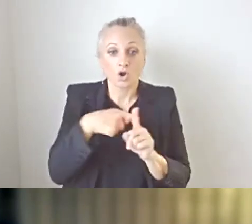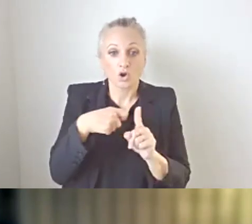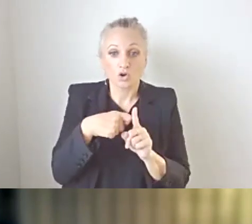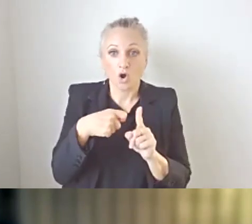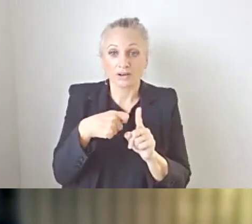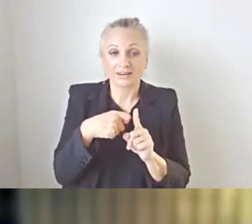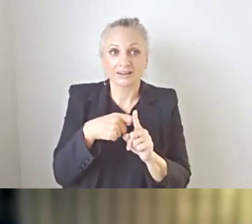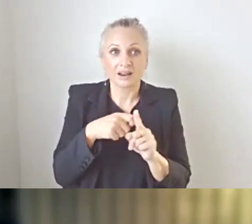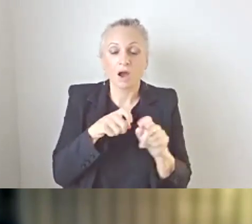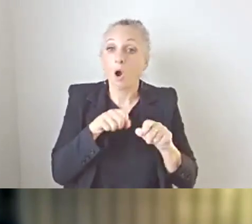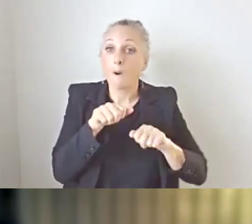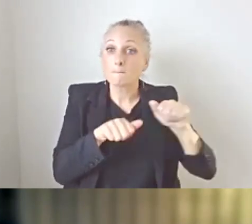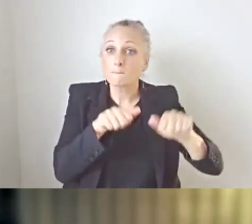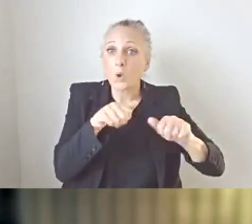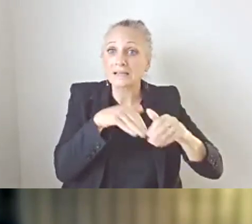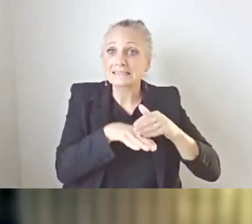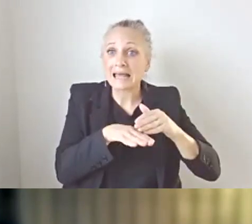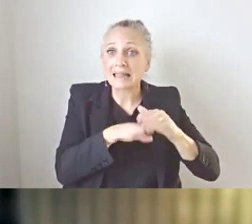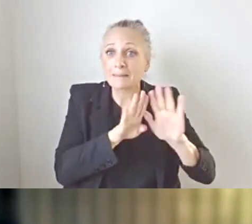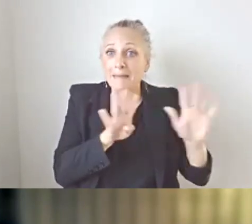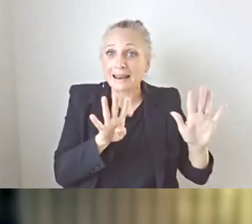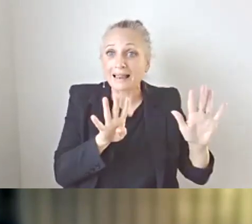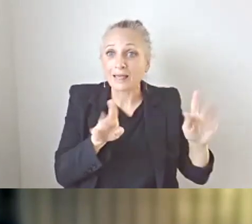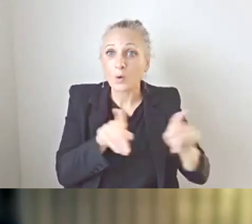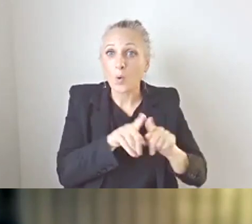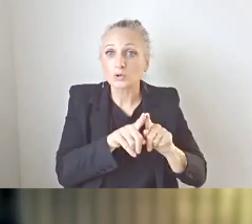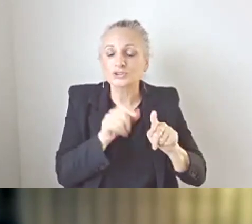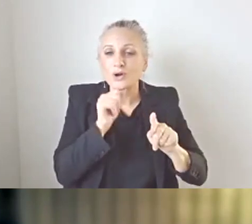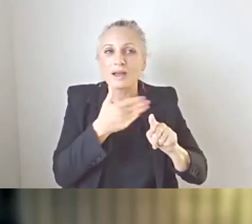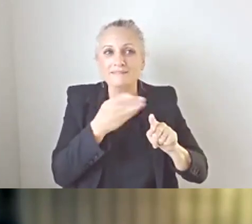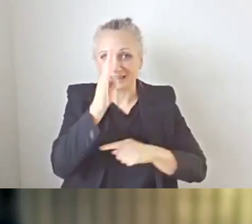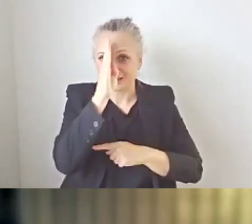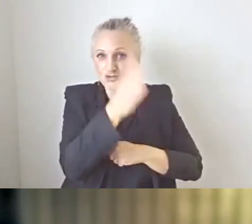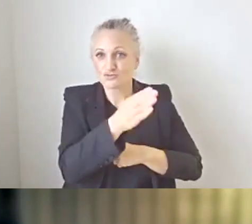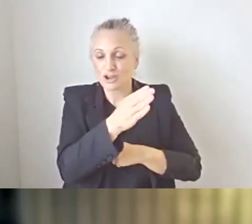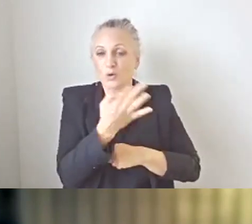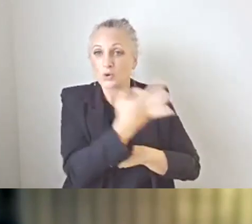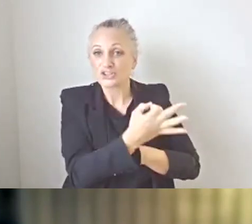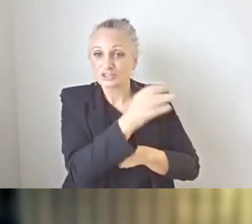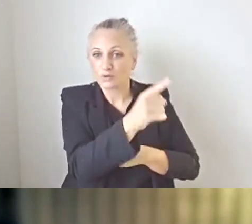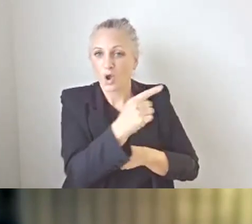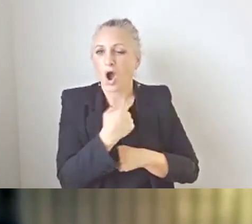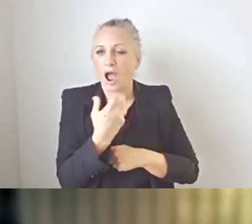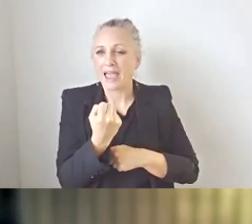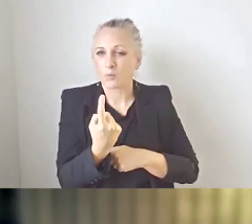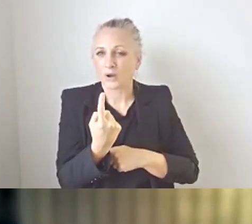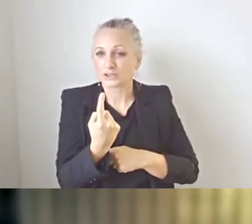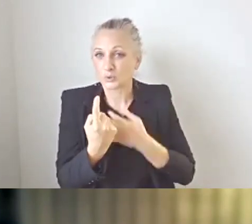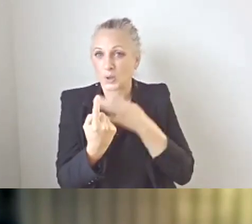in the panel too, if you had any direct questions for her. I do have one to ask, but I'll wait